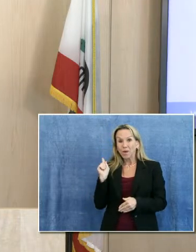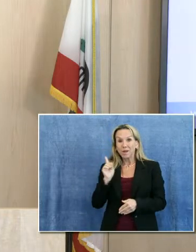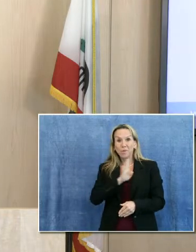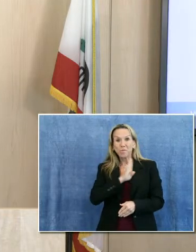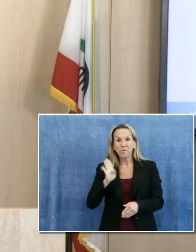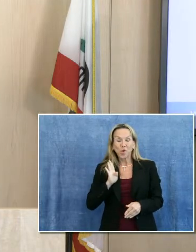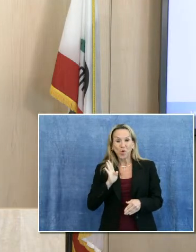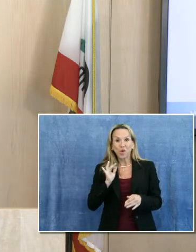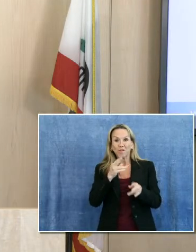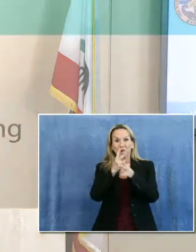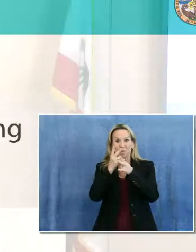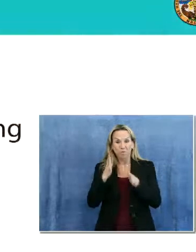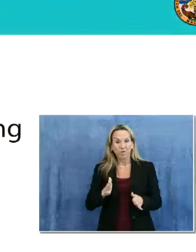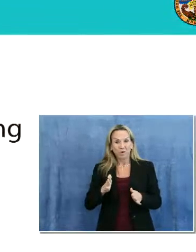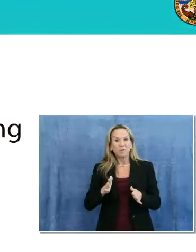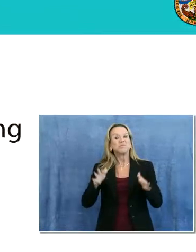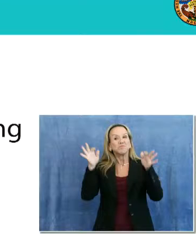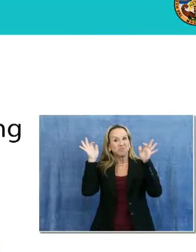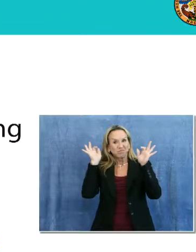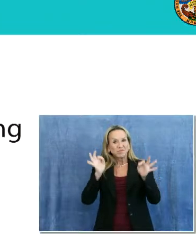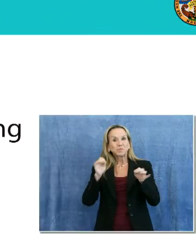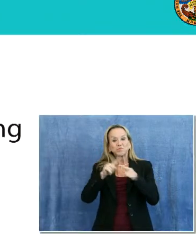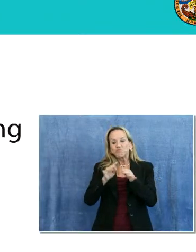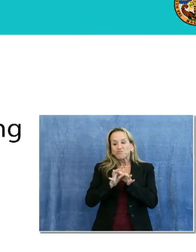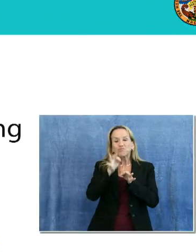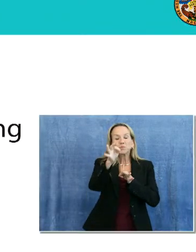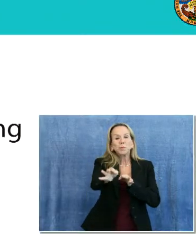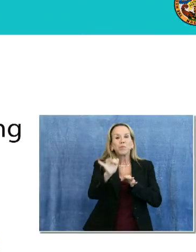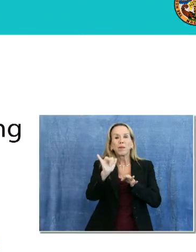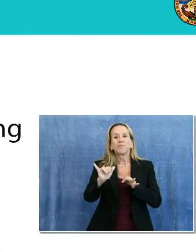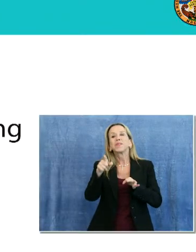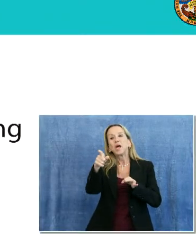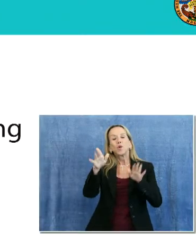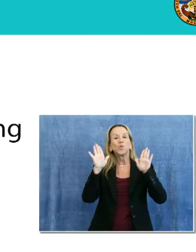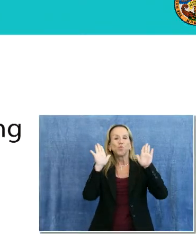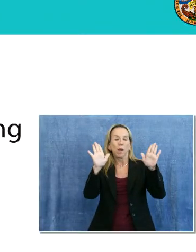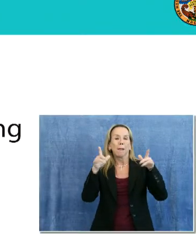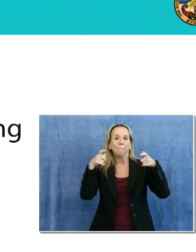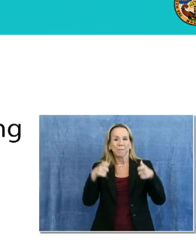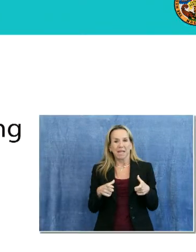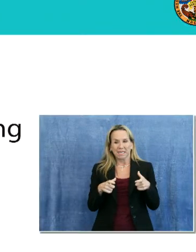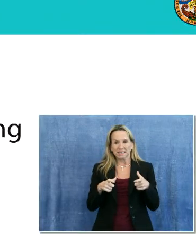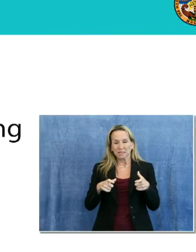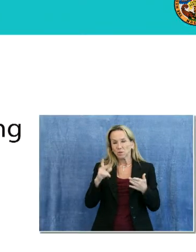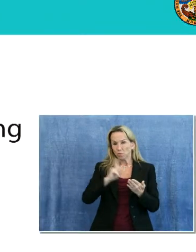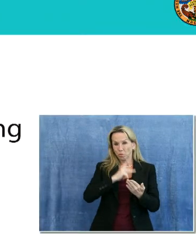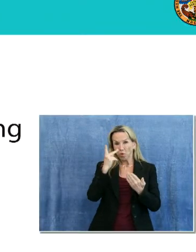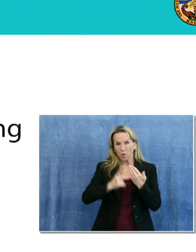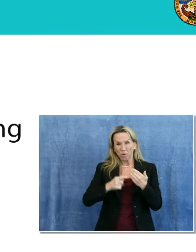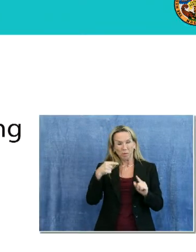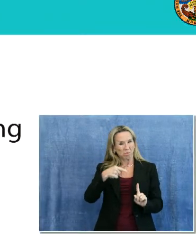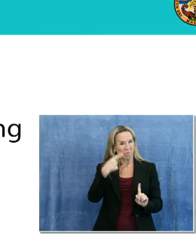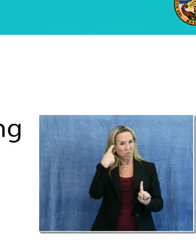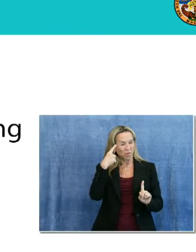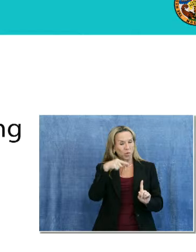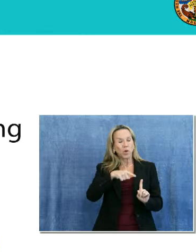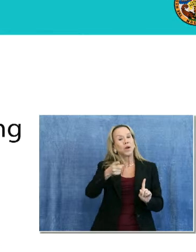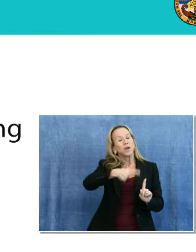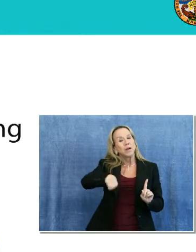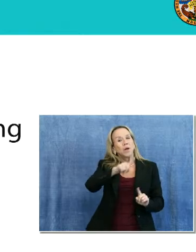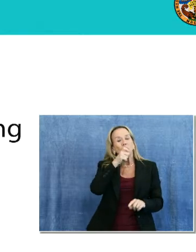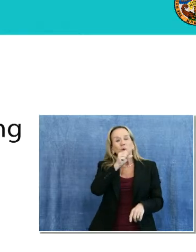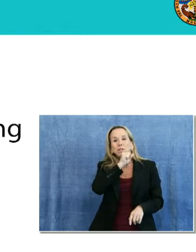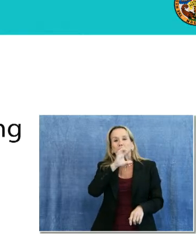expanding our popular Great Plates Delivered program, which provides meals to seniors who are more vulnerable to the